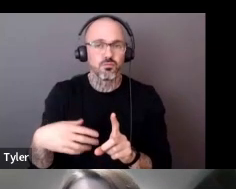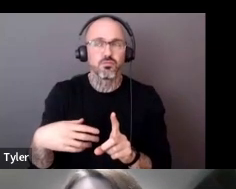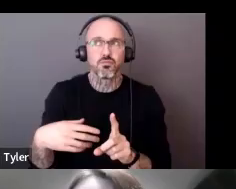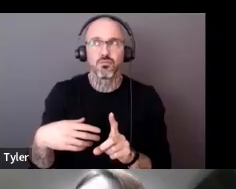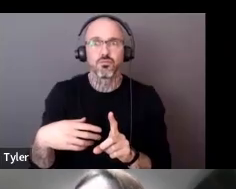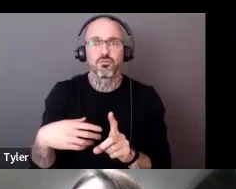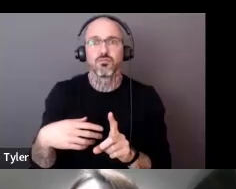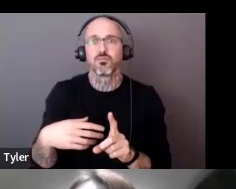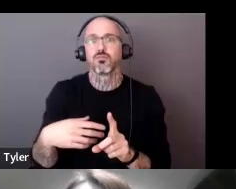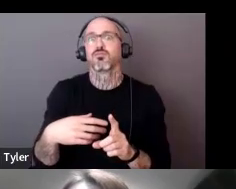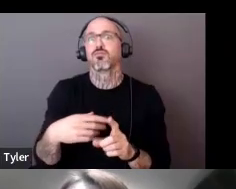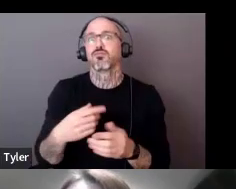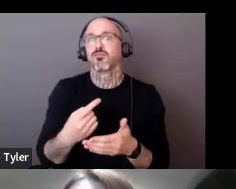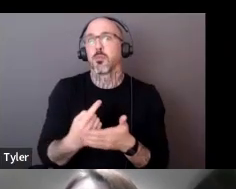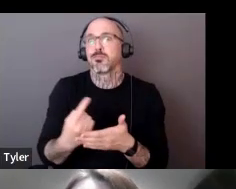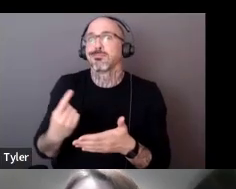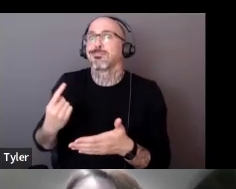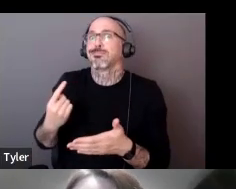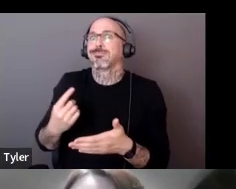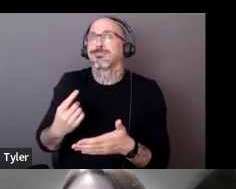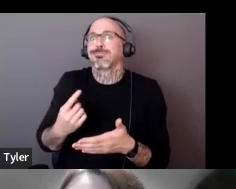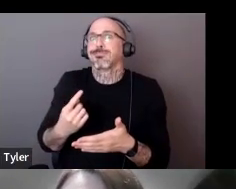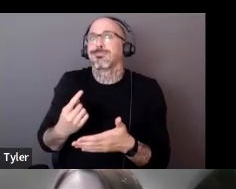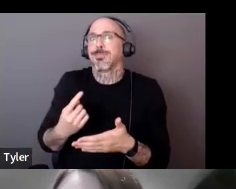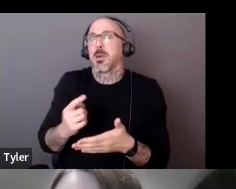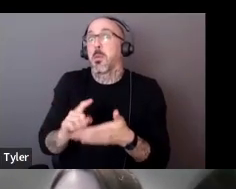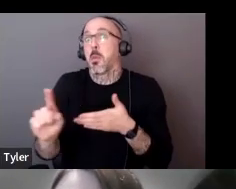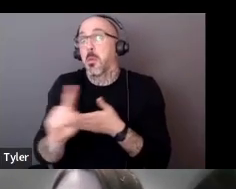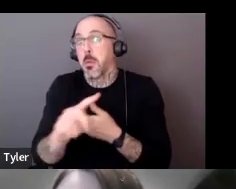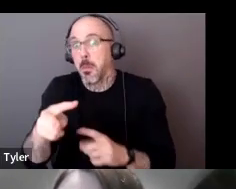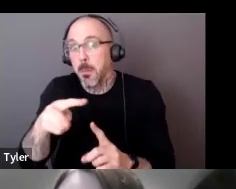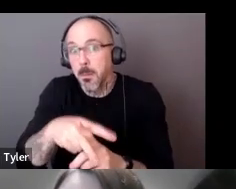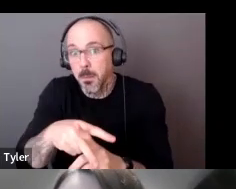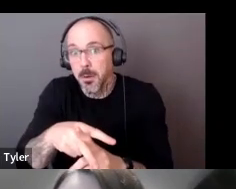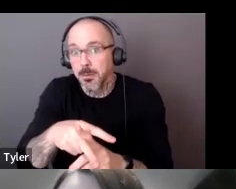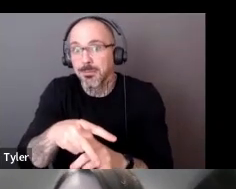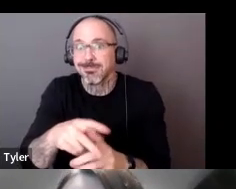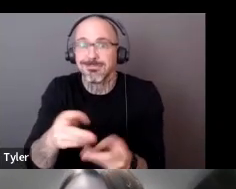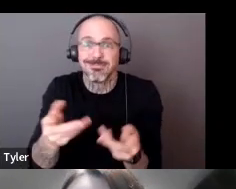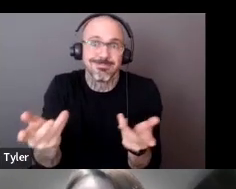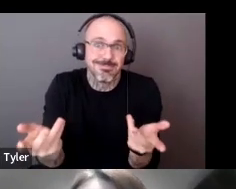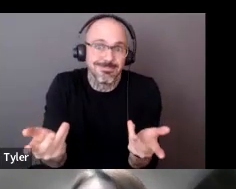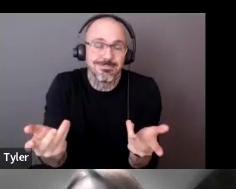a week in advance. So sometimes you don't get